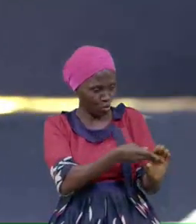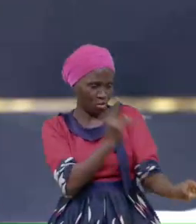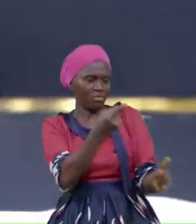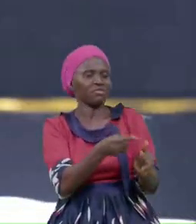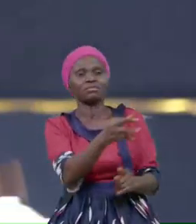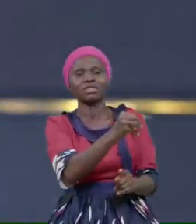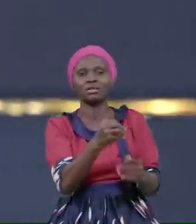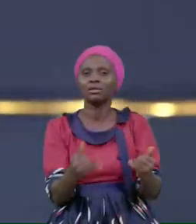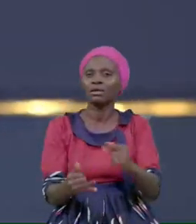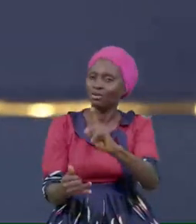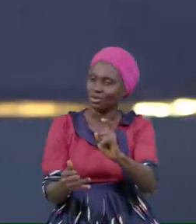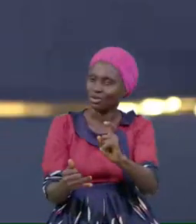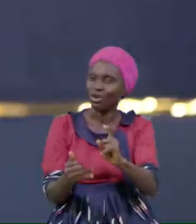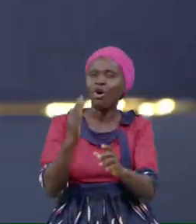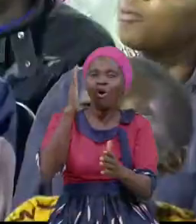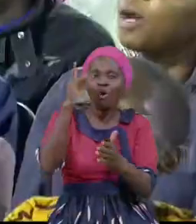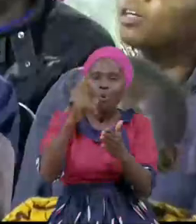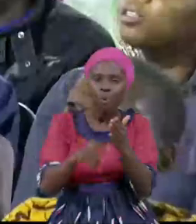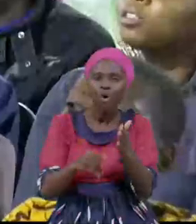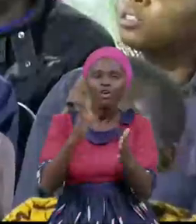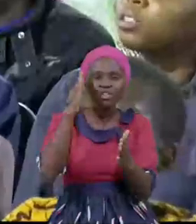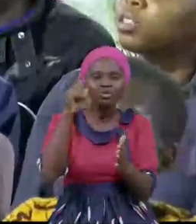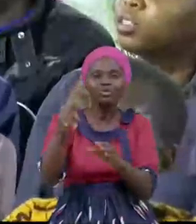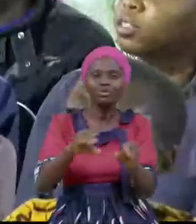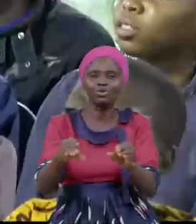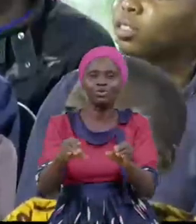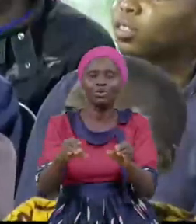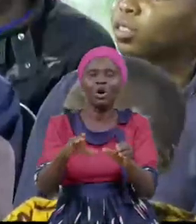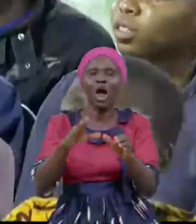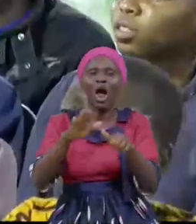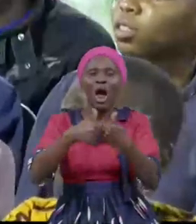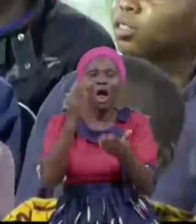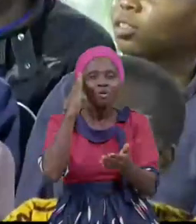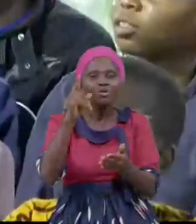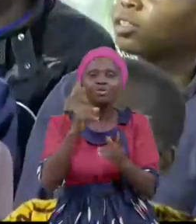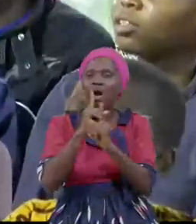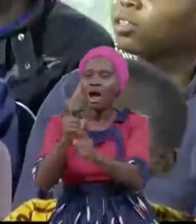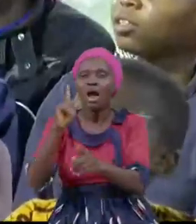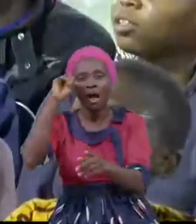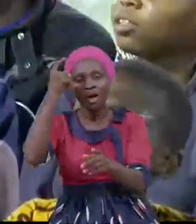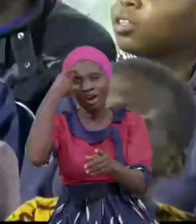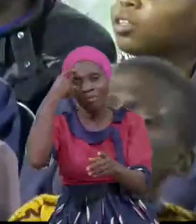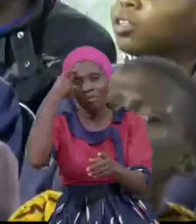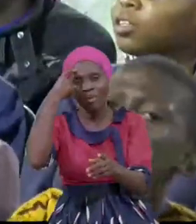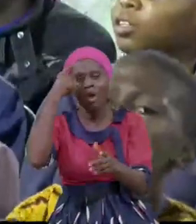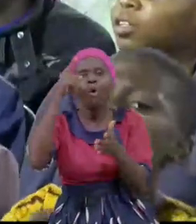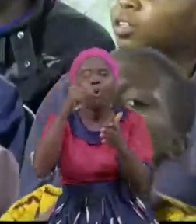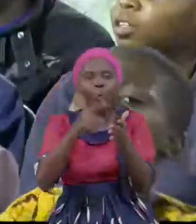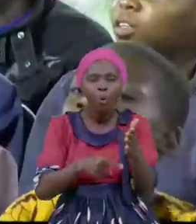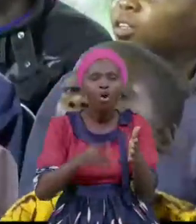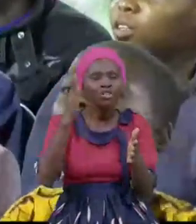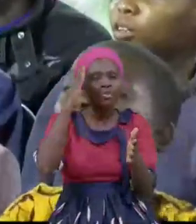Tell me, what answer do I give to the government? What will I tell the